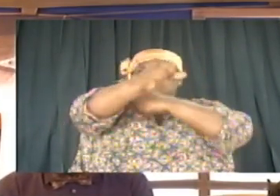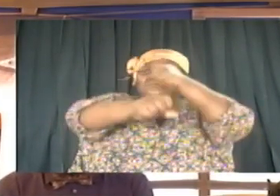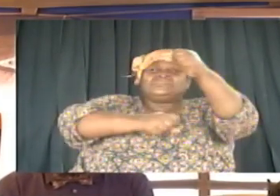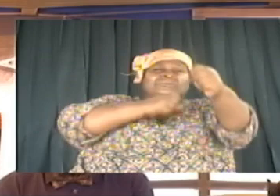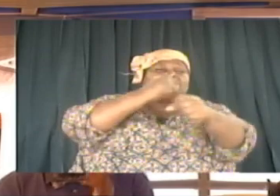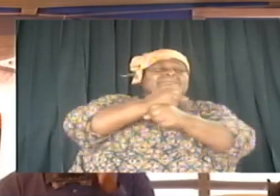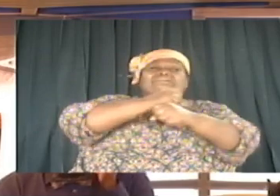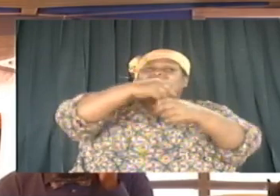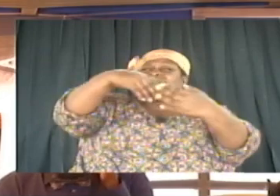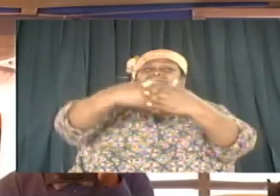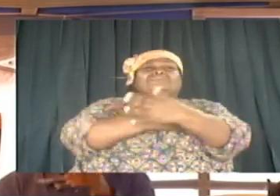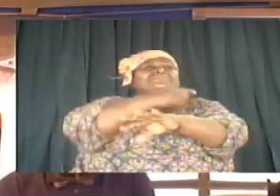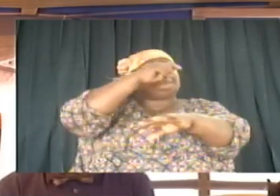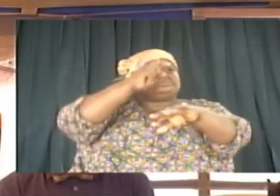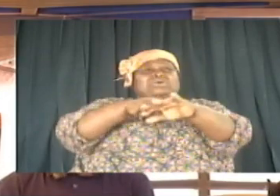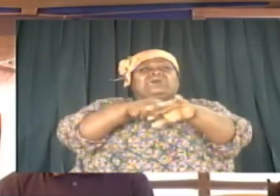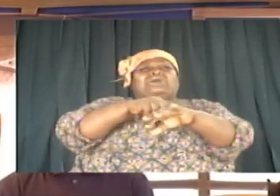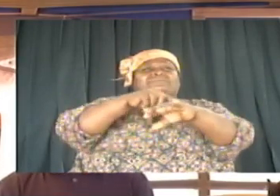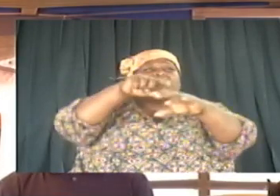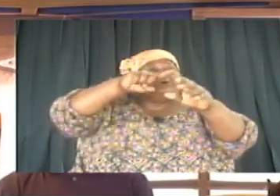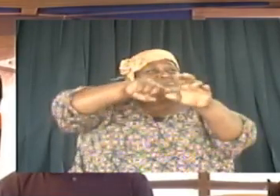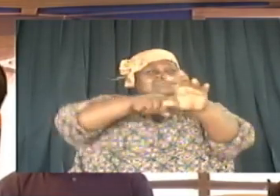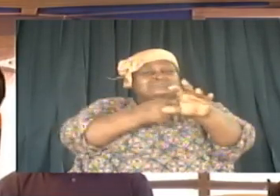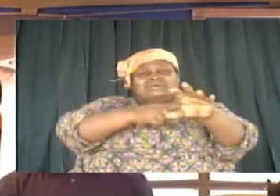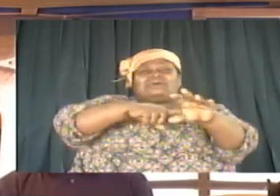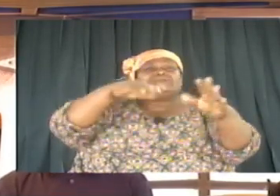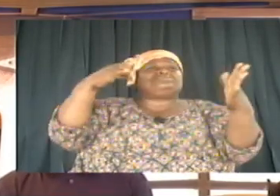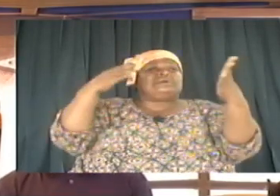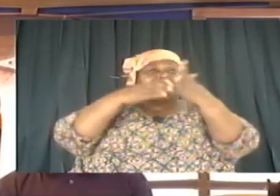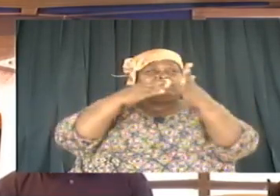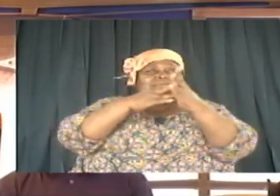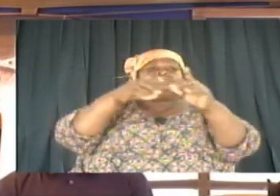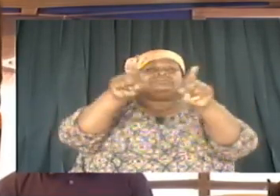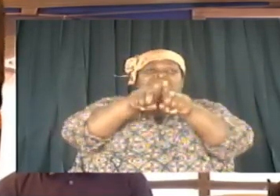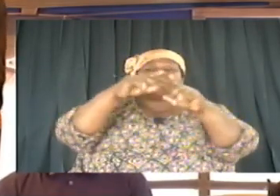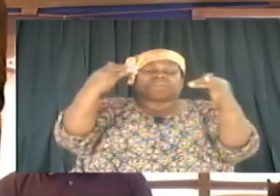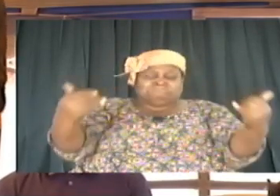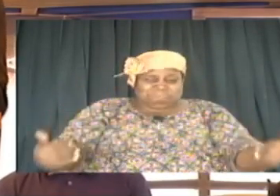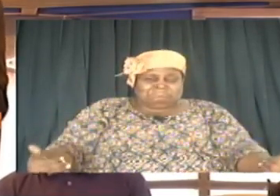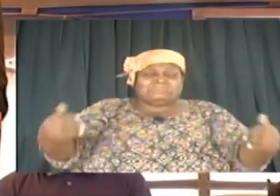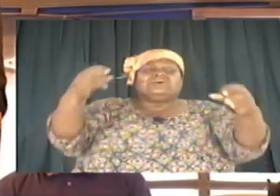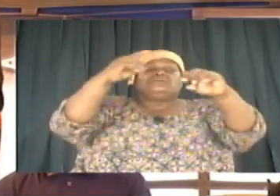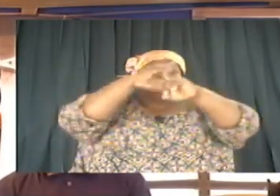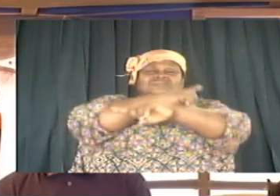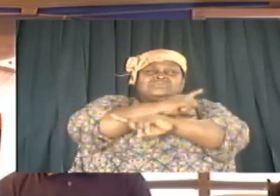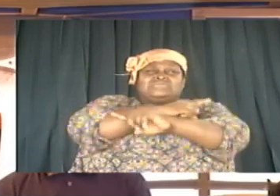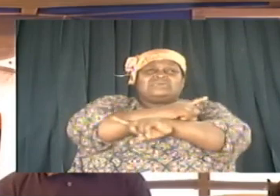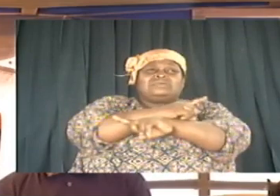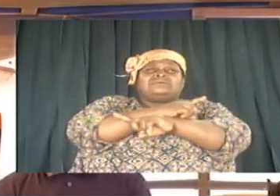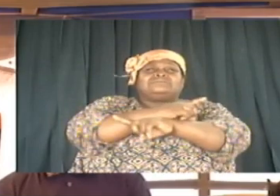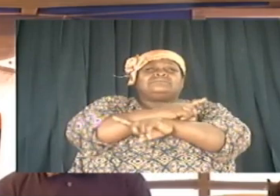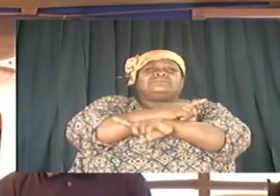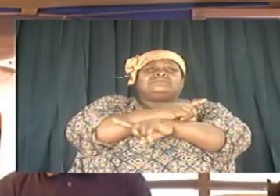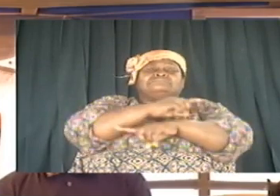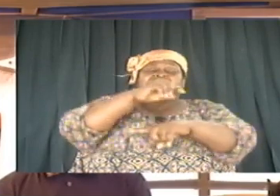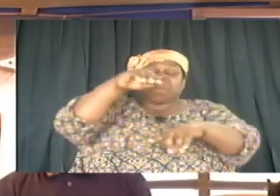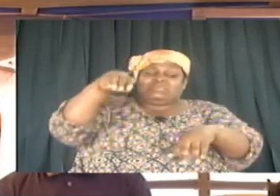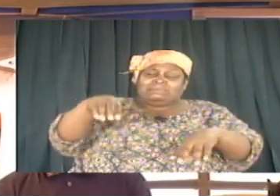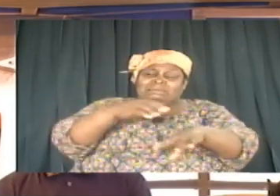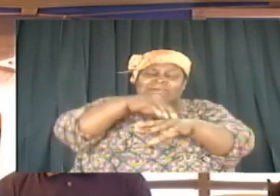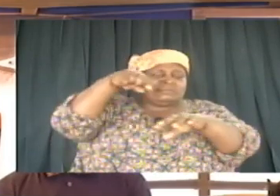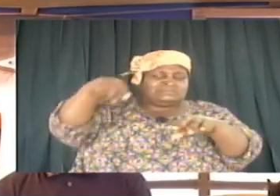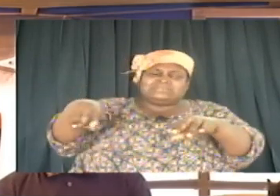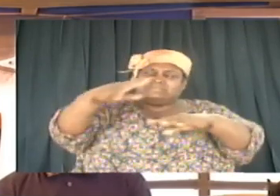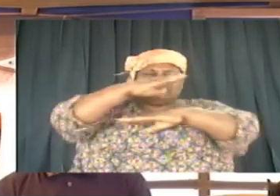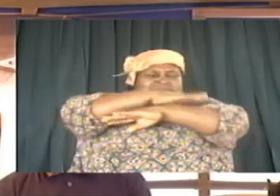moment in our lives. We're going to start again as of today, as at this table. Hear